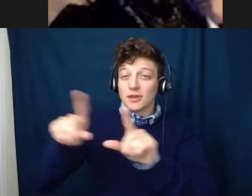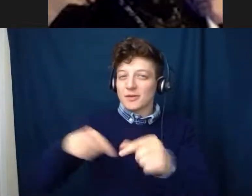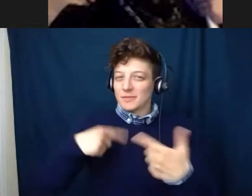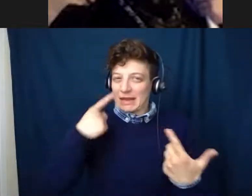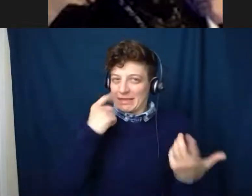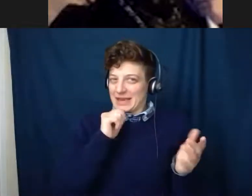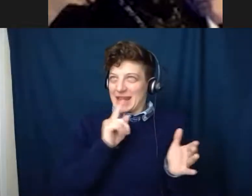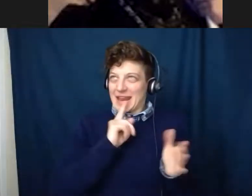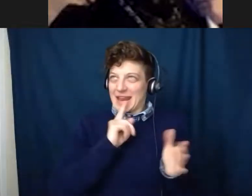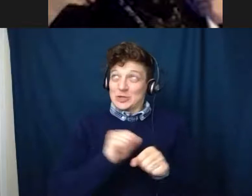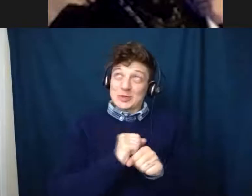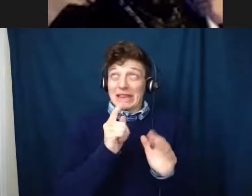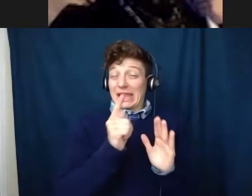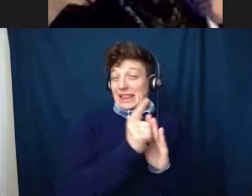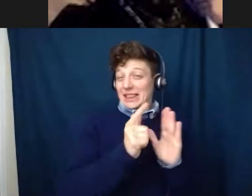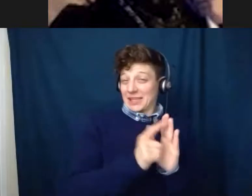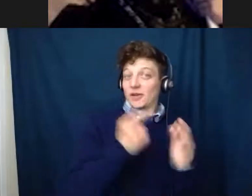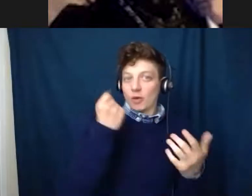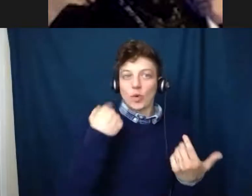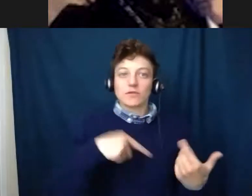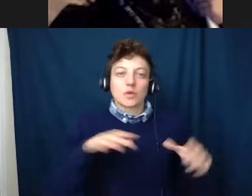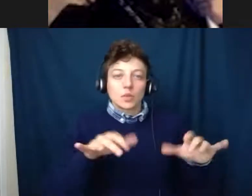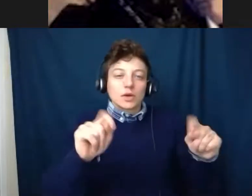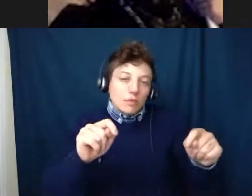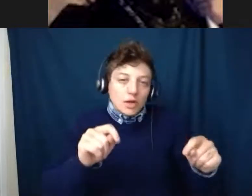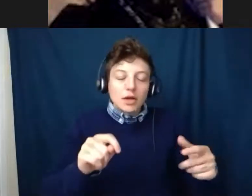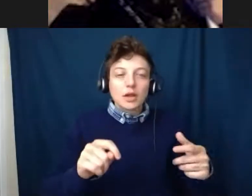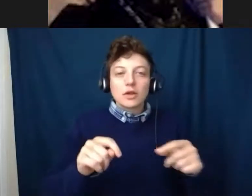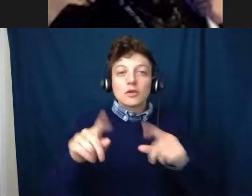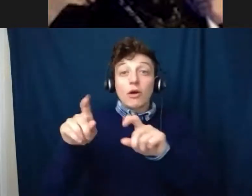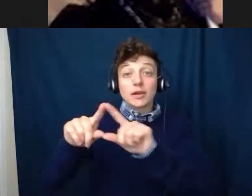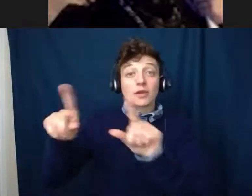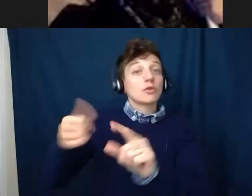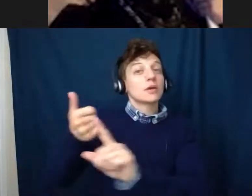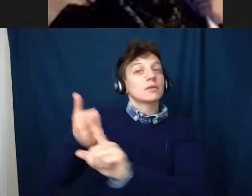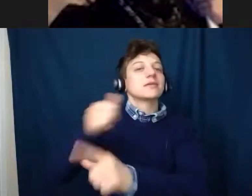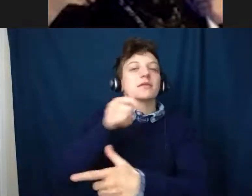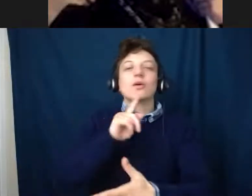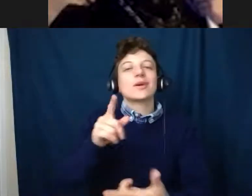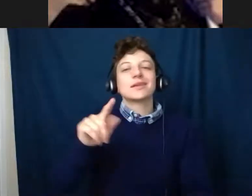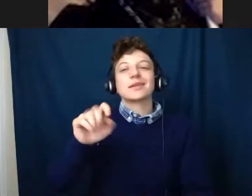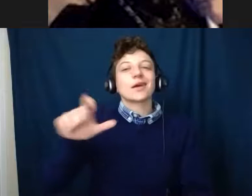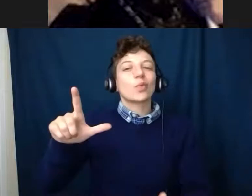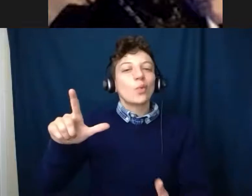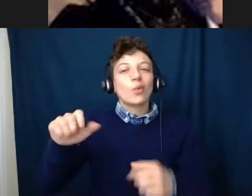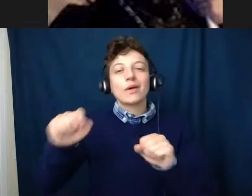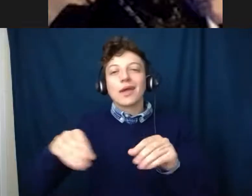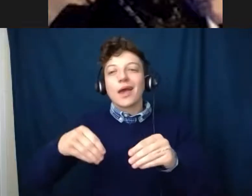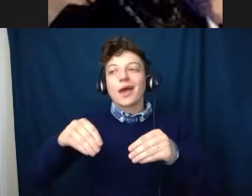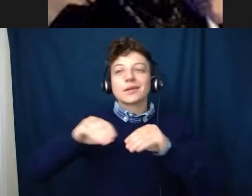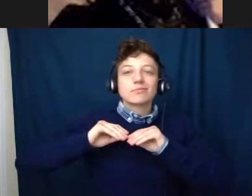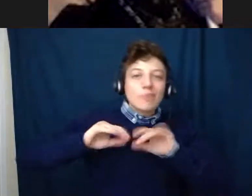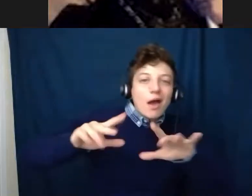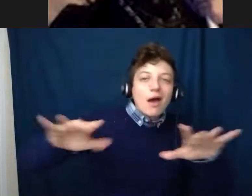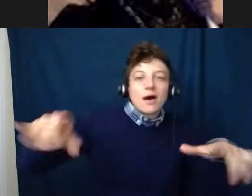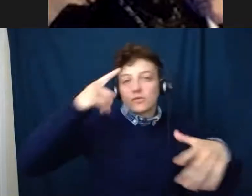Okay. And so fentanyl test strips really aren't a tool that can be super widely distributed from health systems,